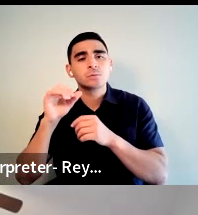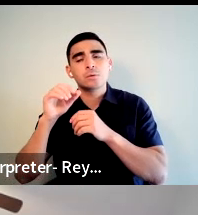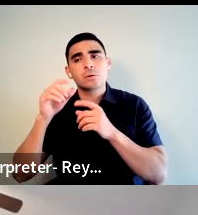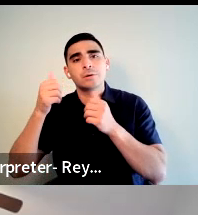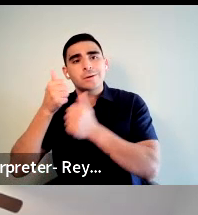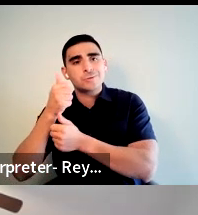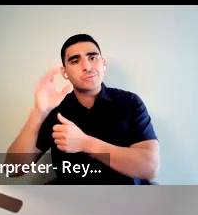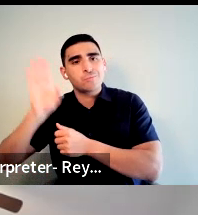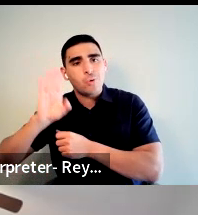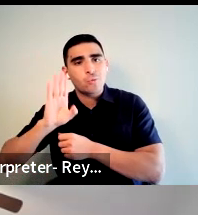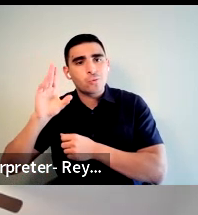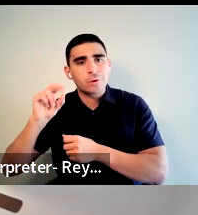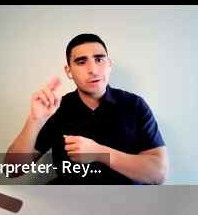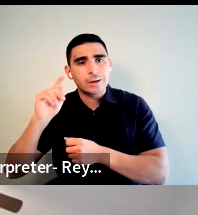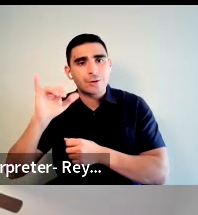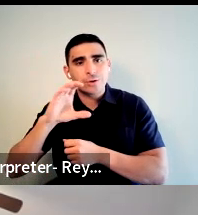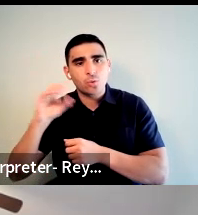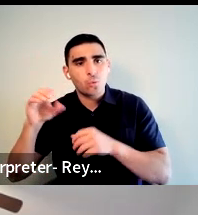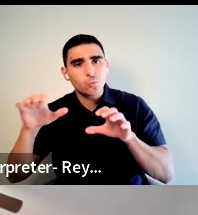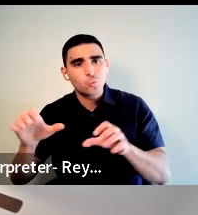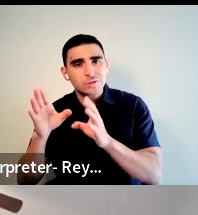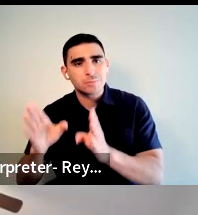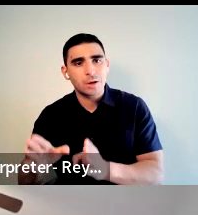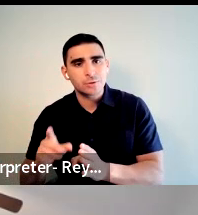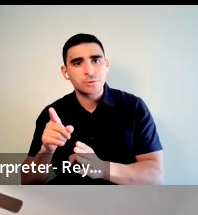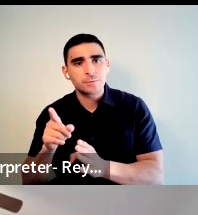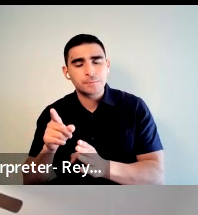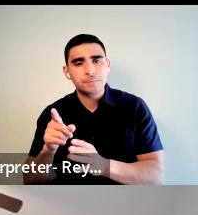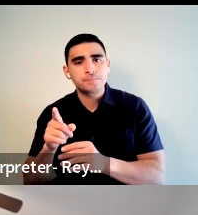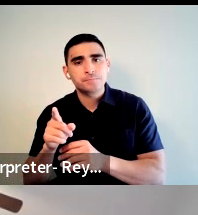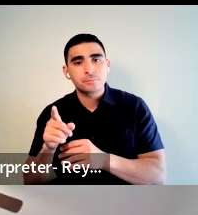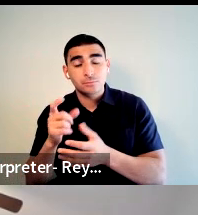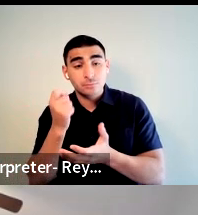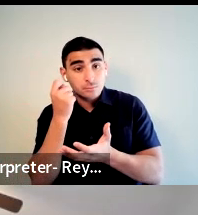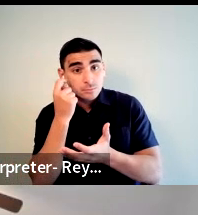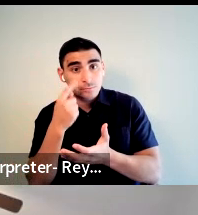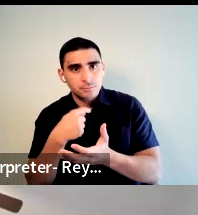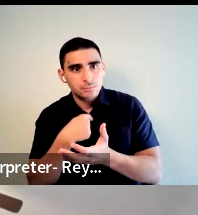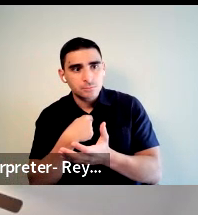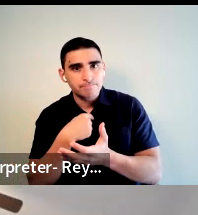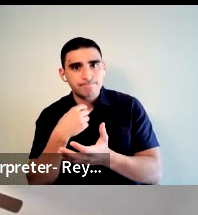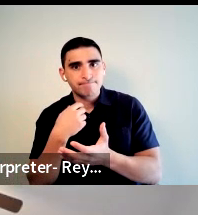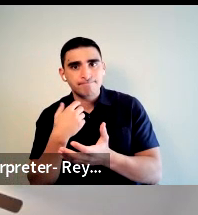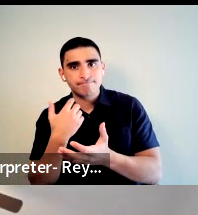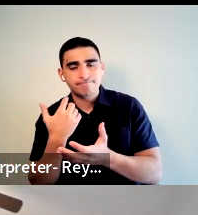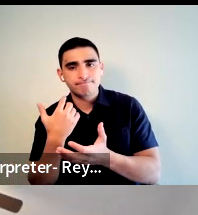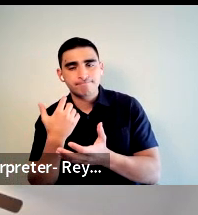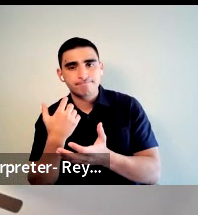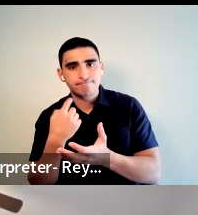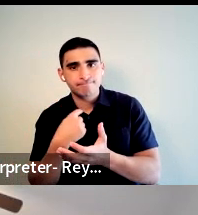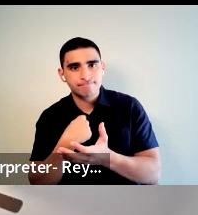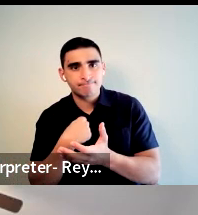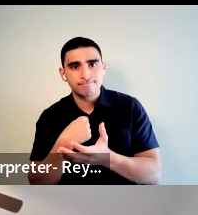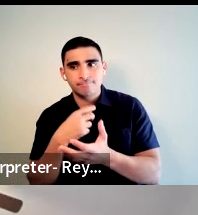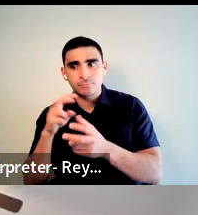co-responder program. I couldn't speak to why they switched from Mental